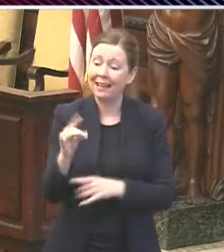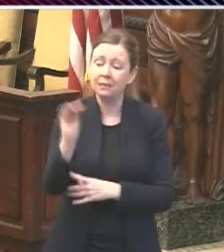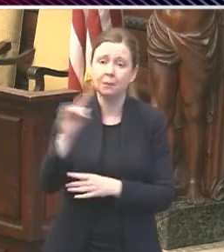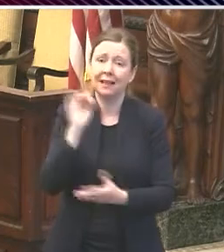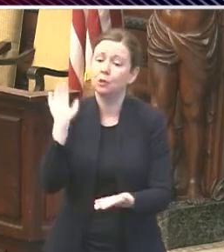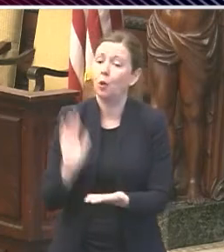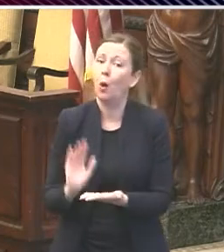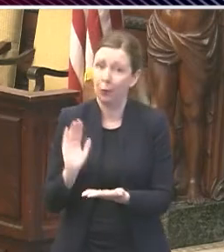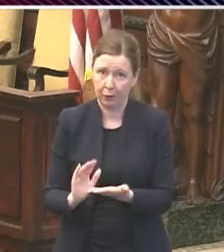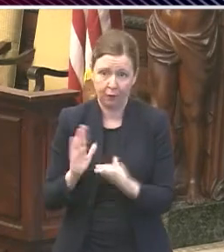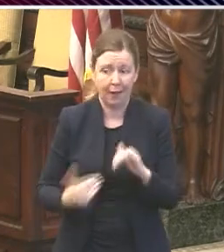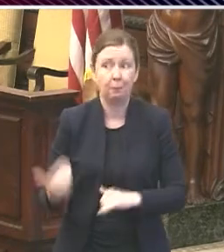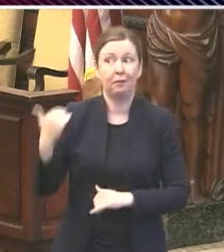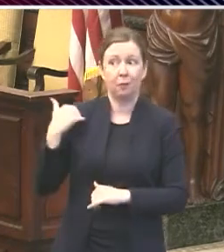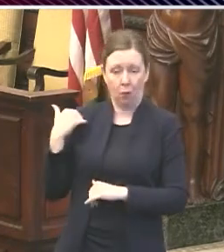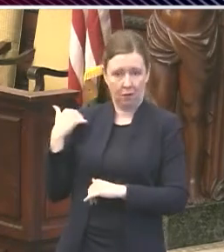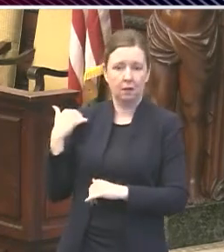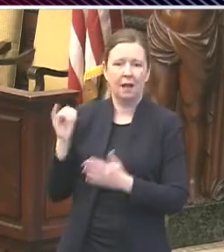was 27%.